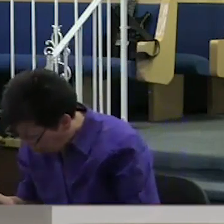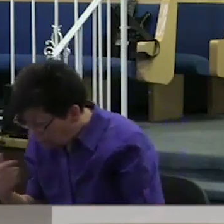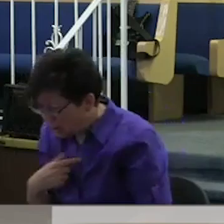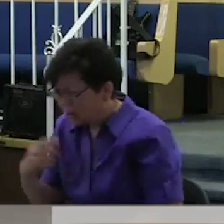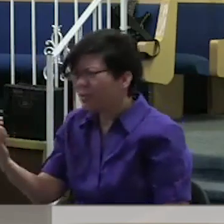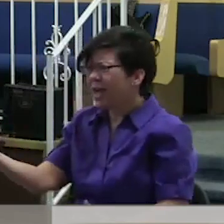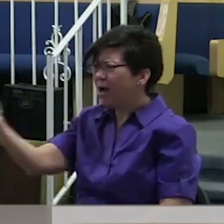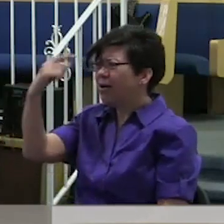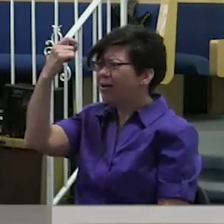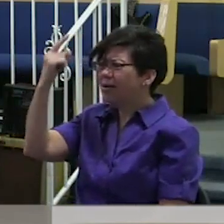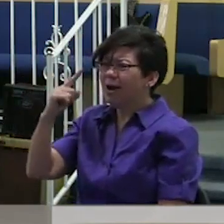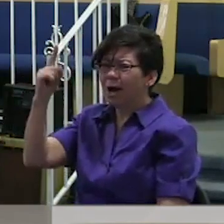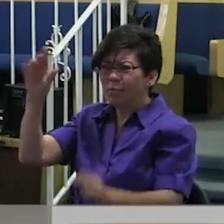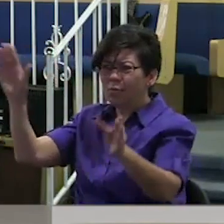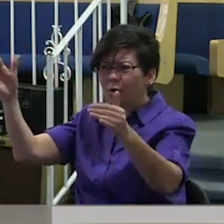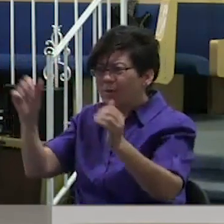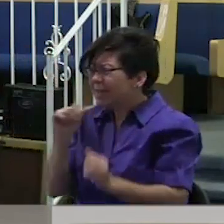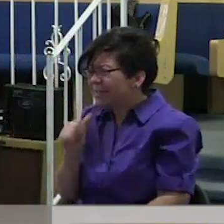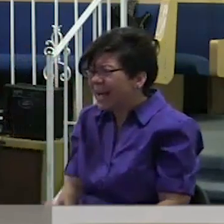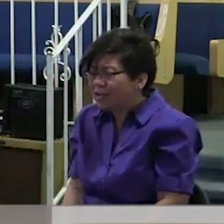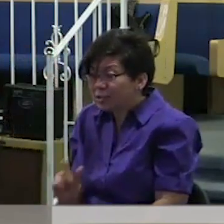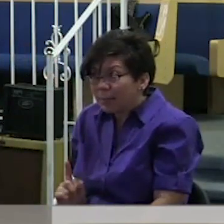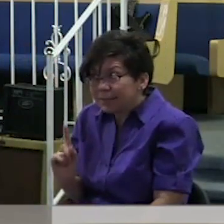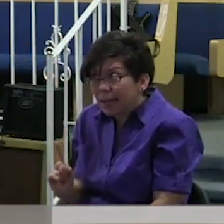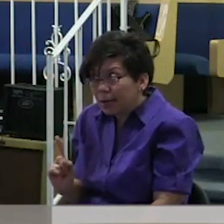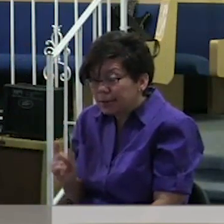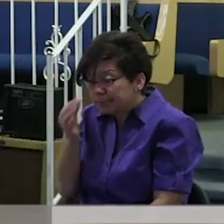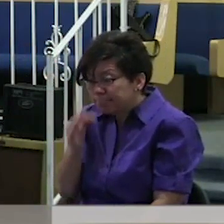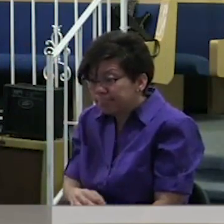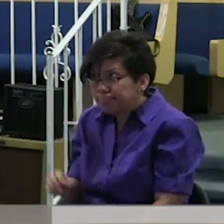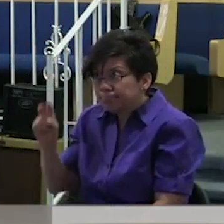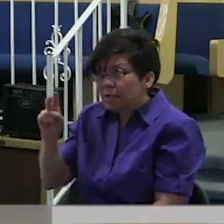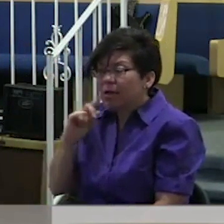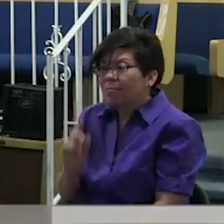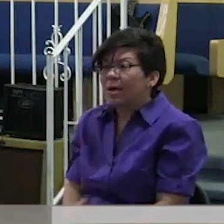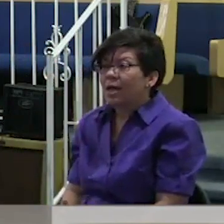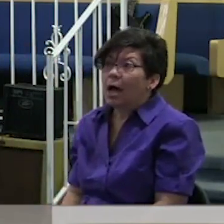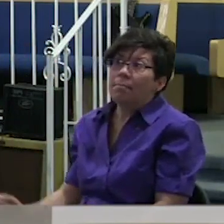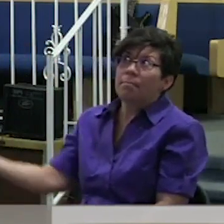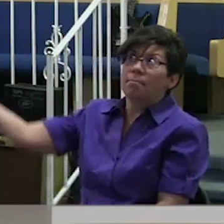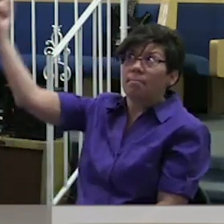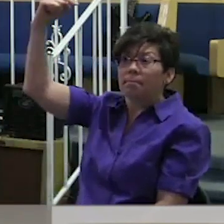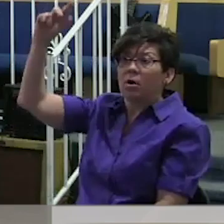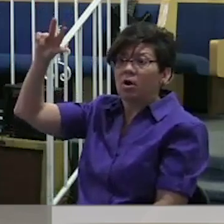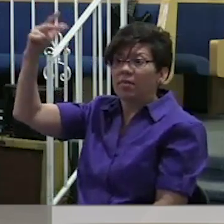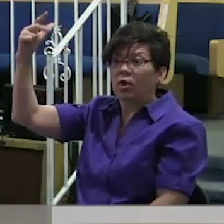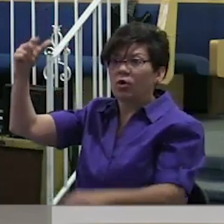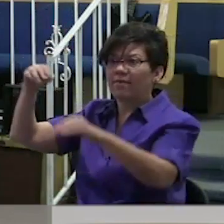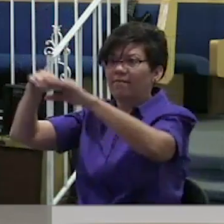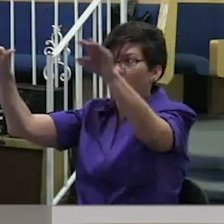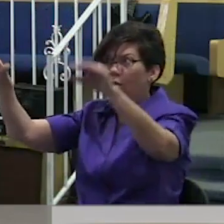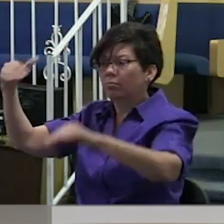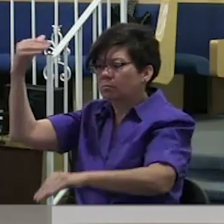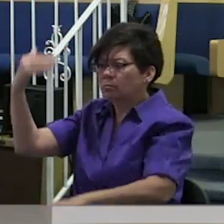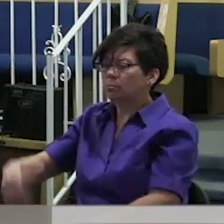understanding as the upper room, it just wasn't upstairs, but it was up on the third loft. Hallelujah. So they were up